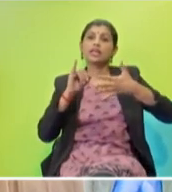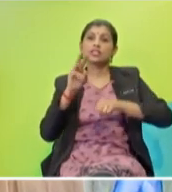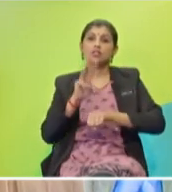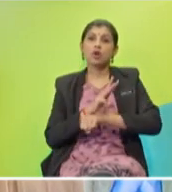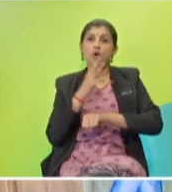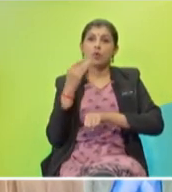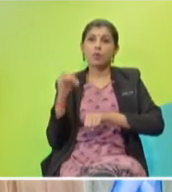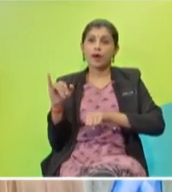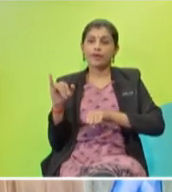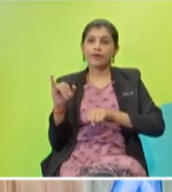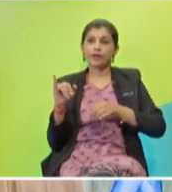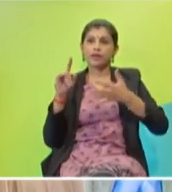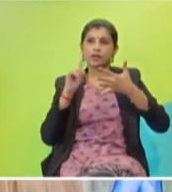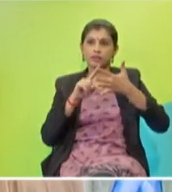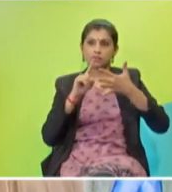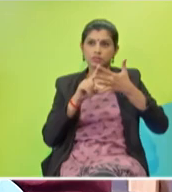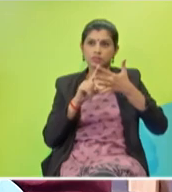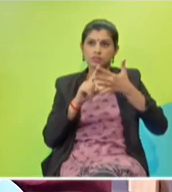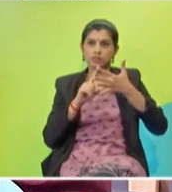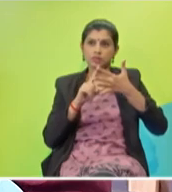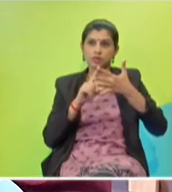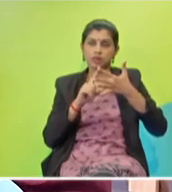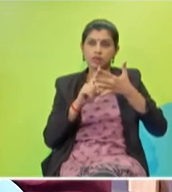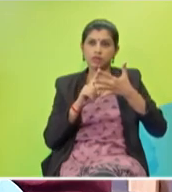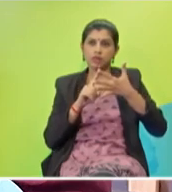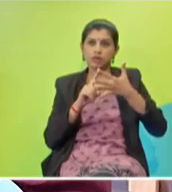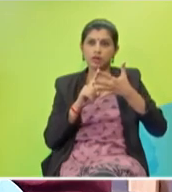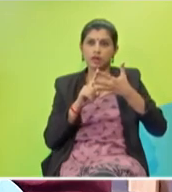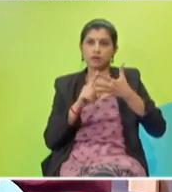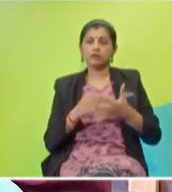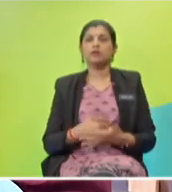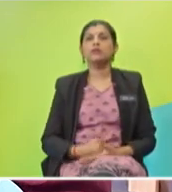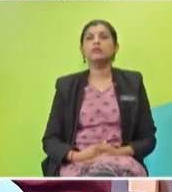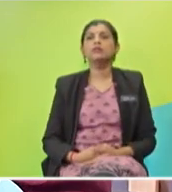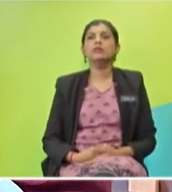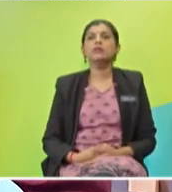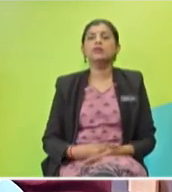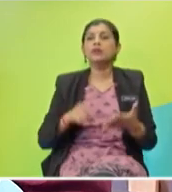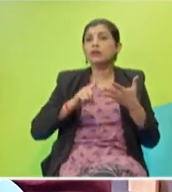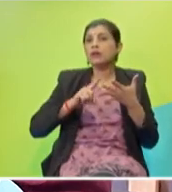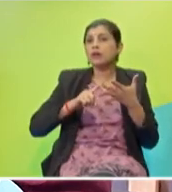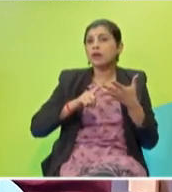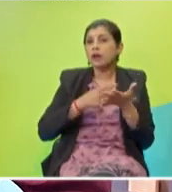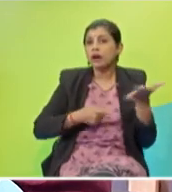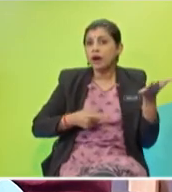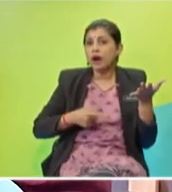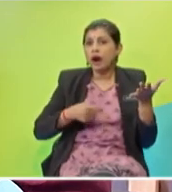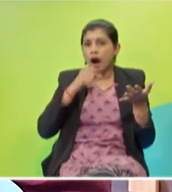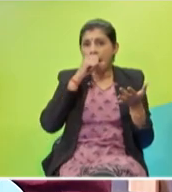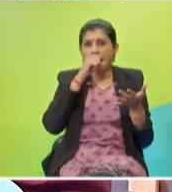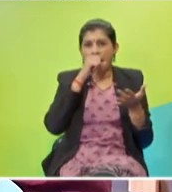word is wearing. Well done. Okay. Now, how about the third one, Chris? What should we